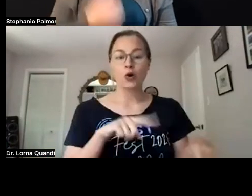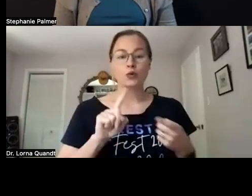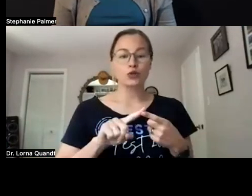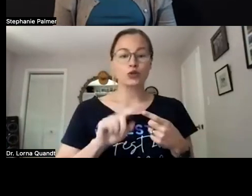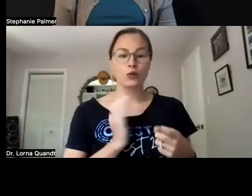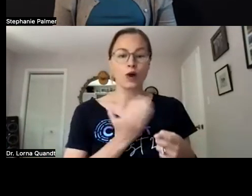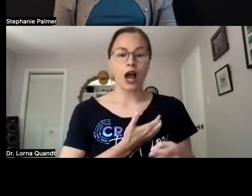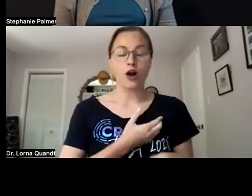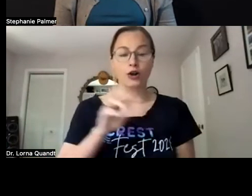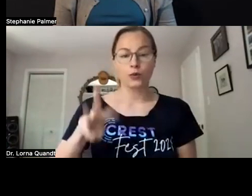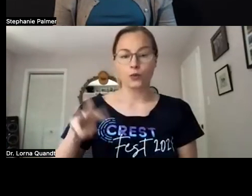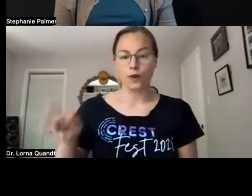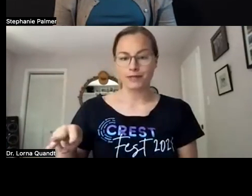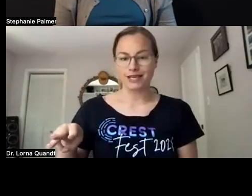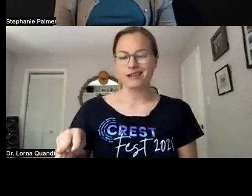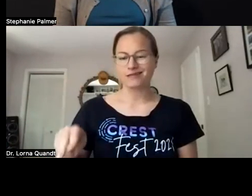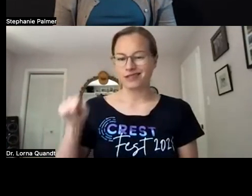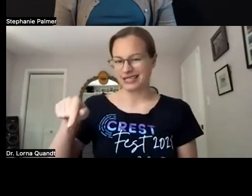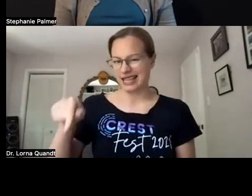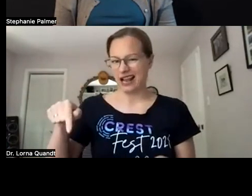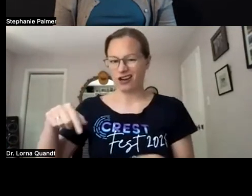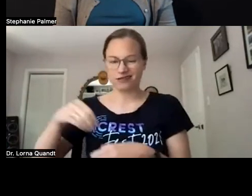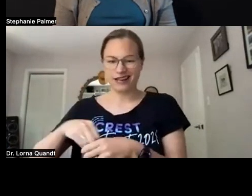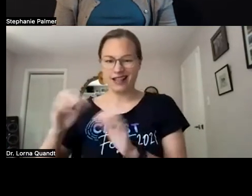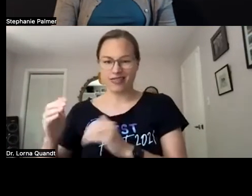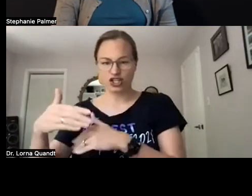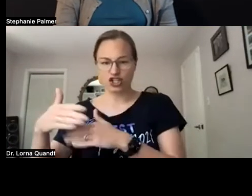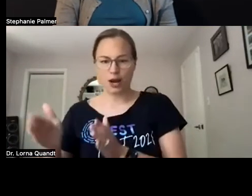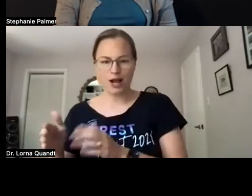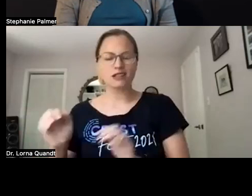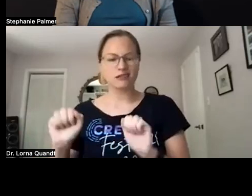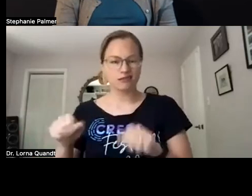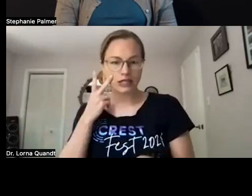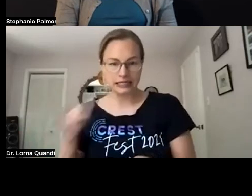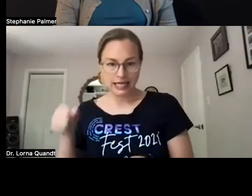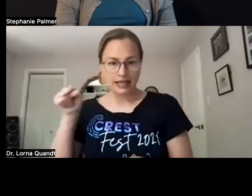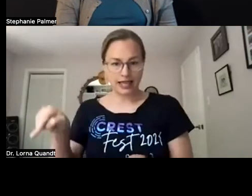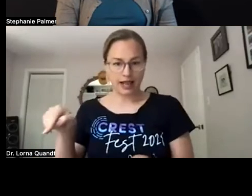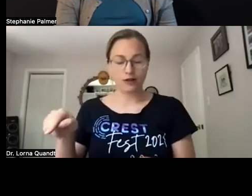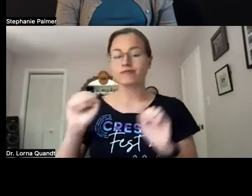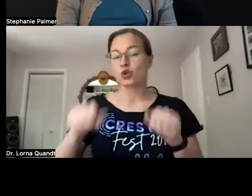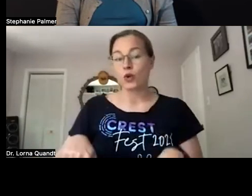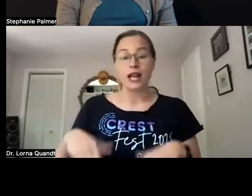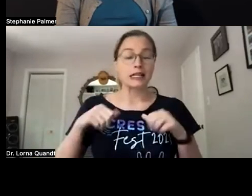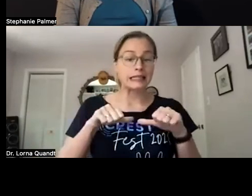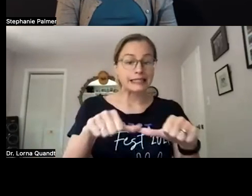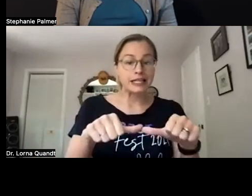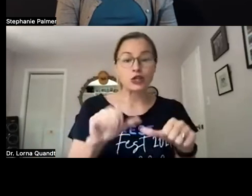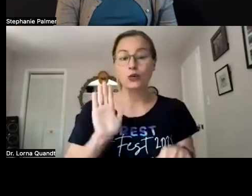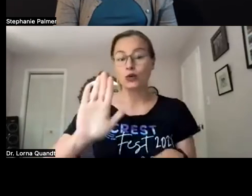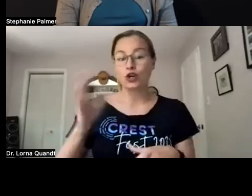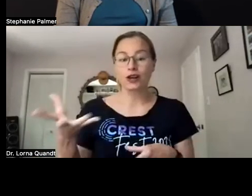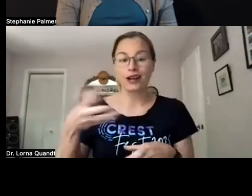audience, go to our website. It's in the chat box. You can see it